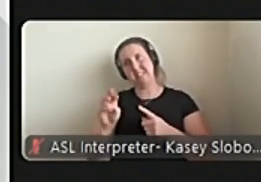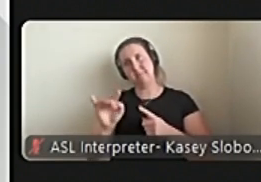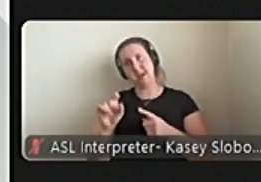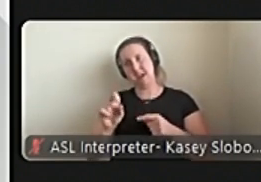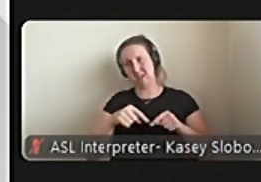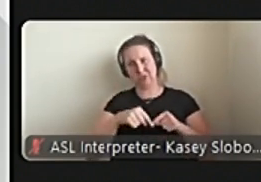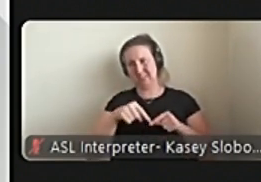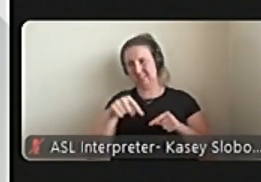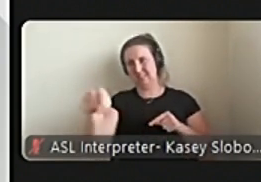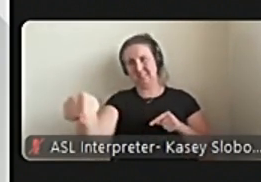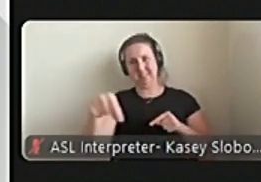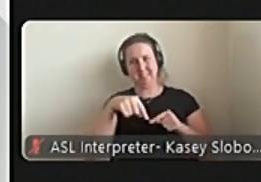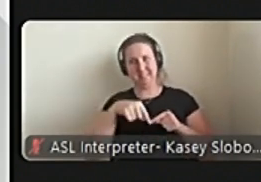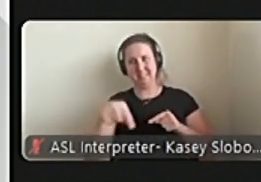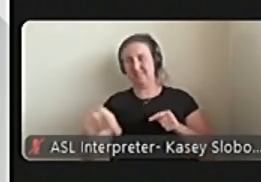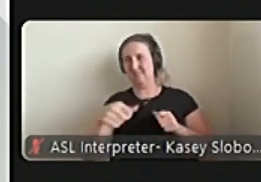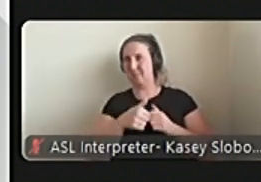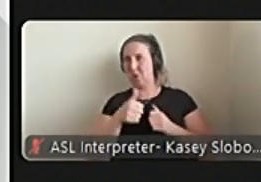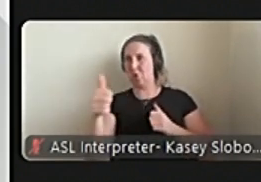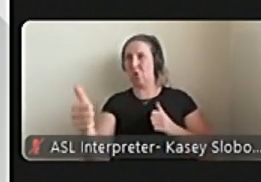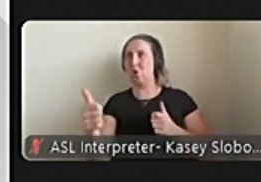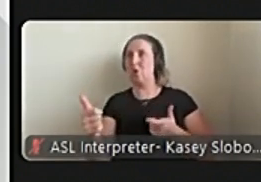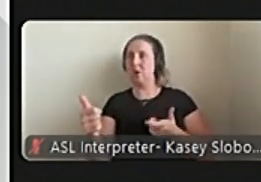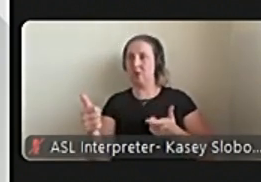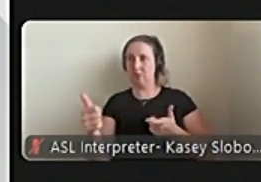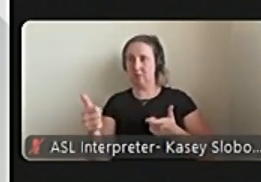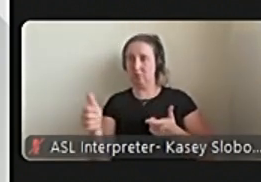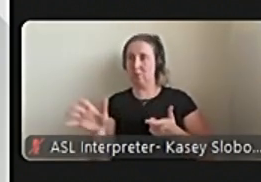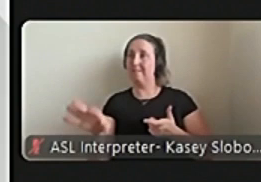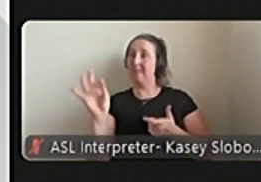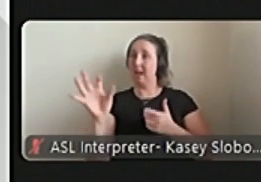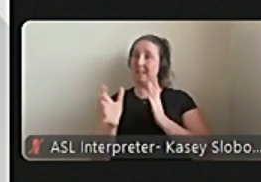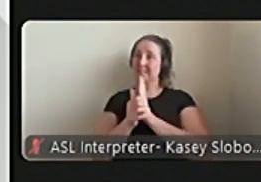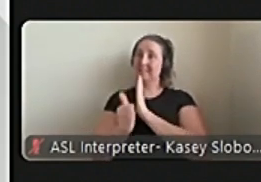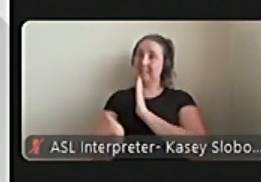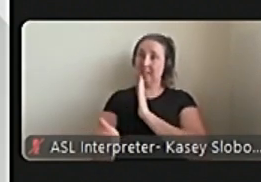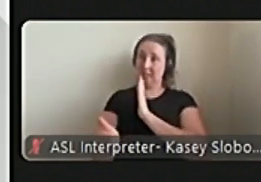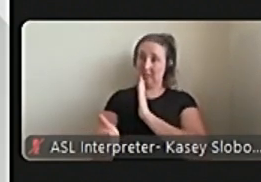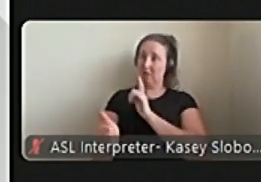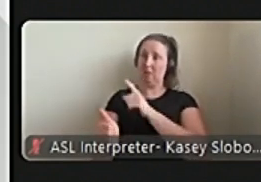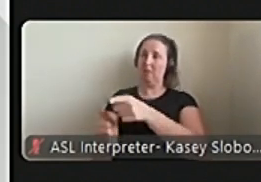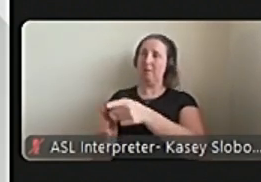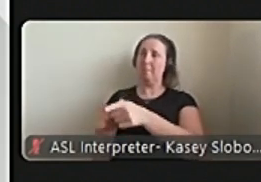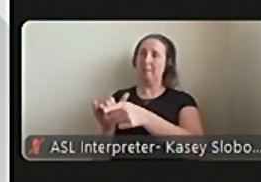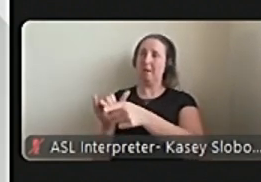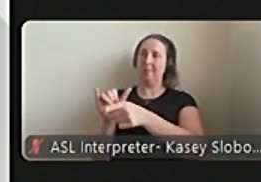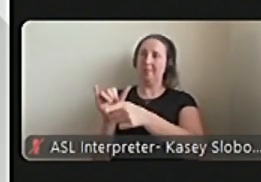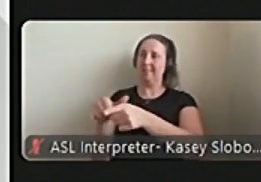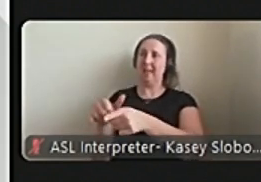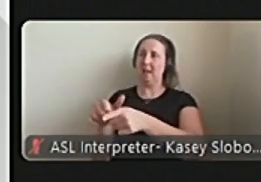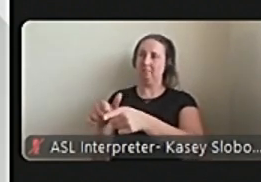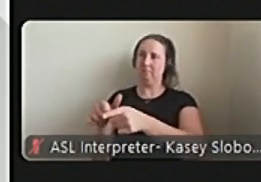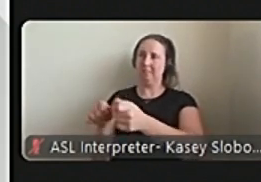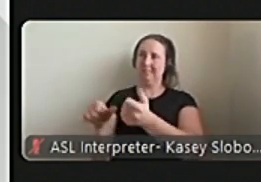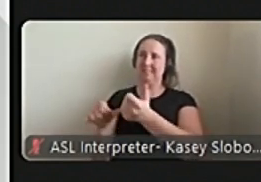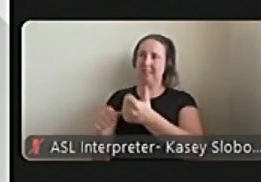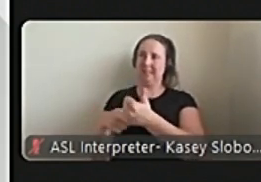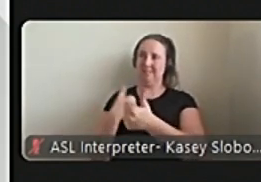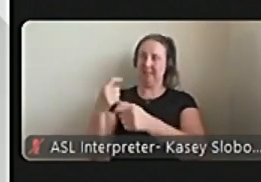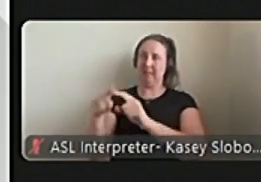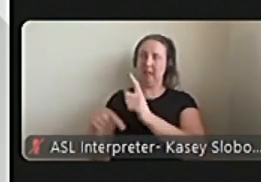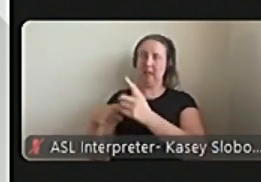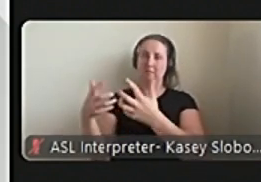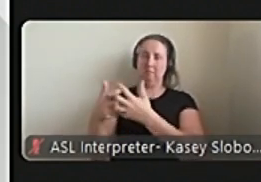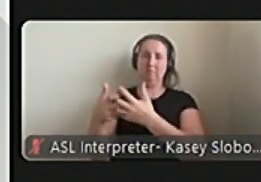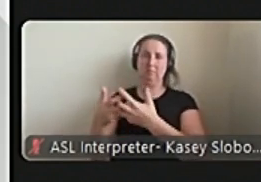I've found the skill sets in there, and that assisted living model can't properly attend. No, I agree. Then there are long-term Just care. on